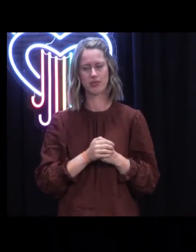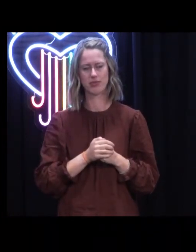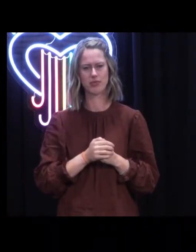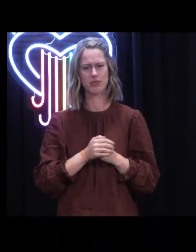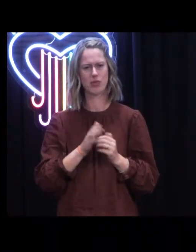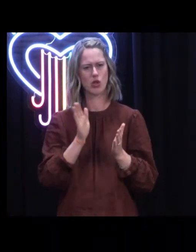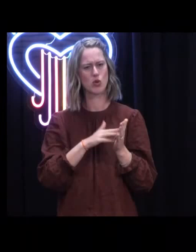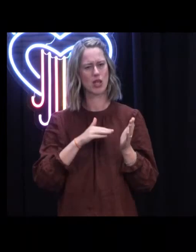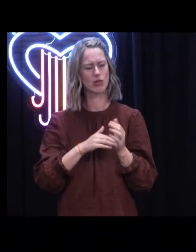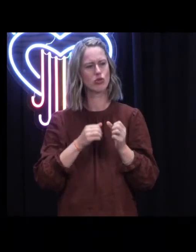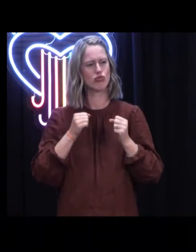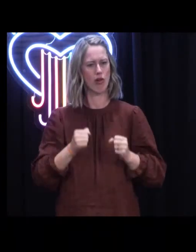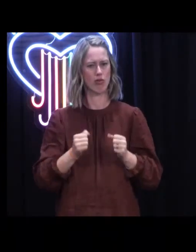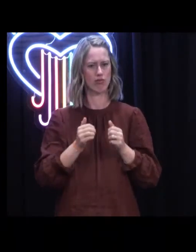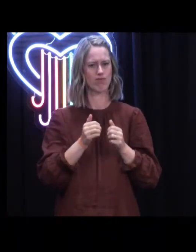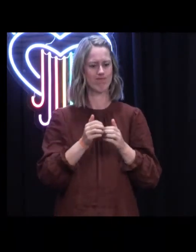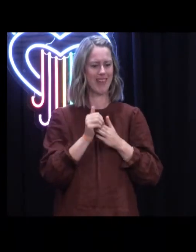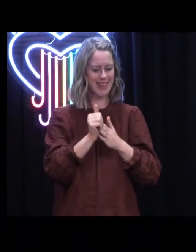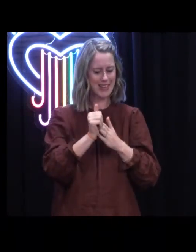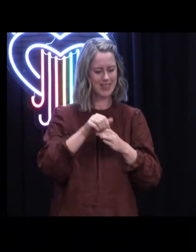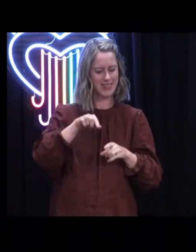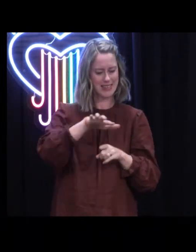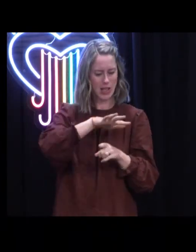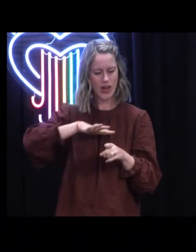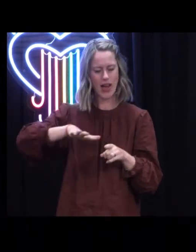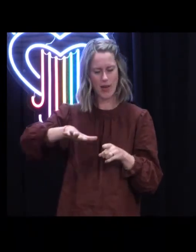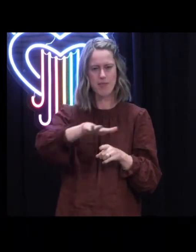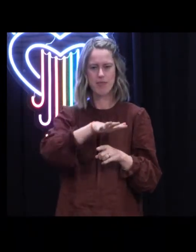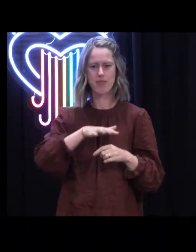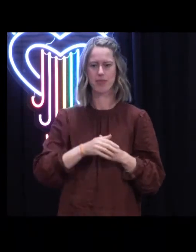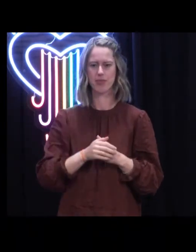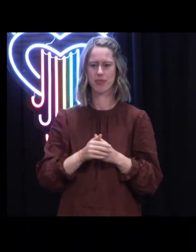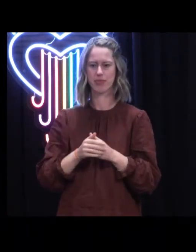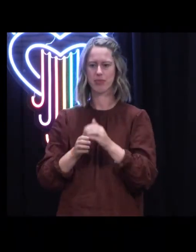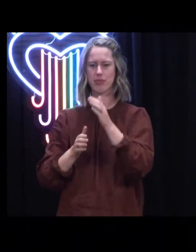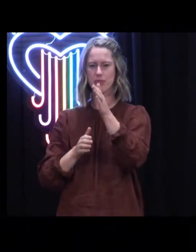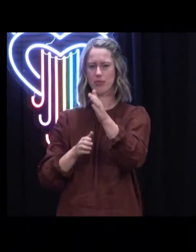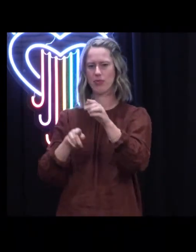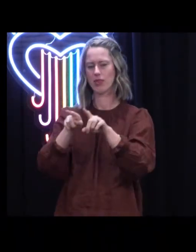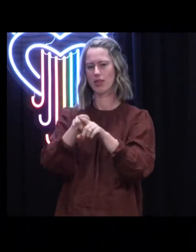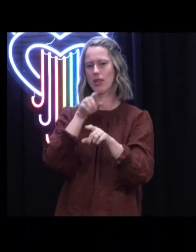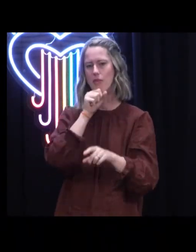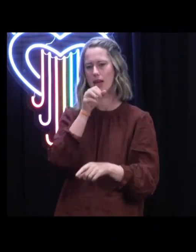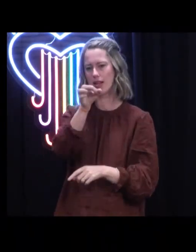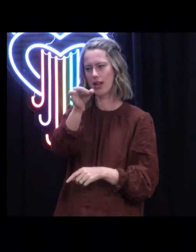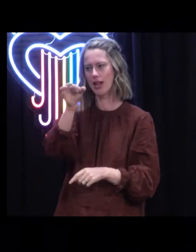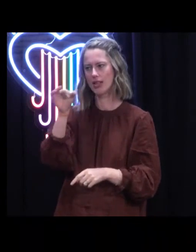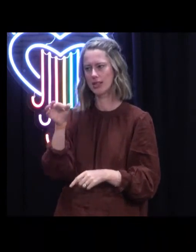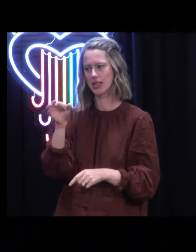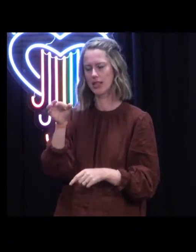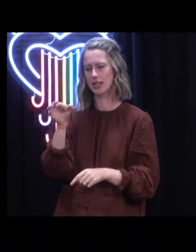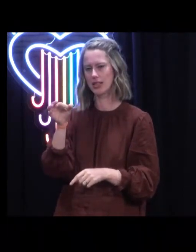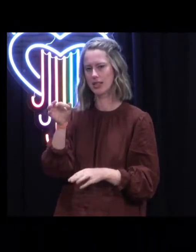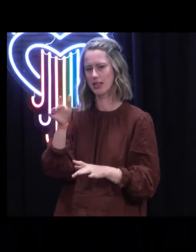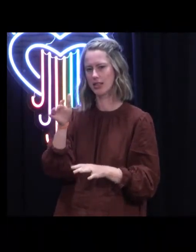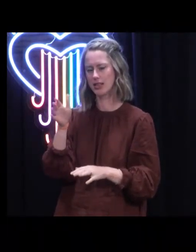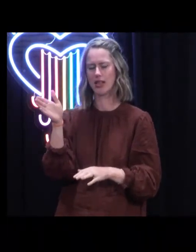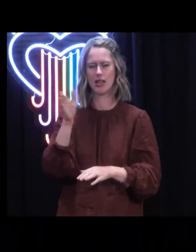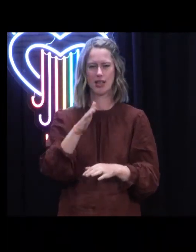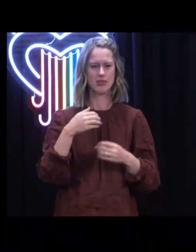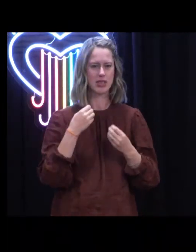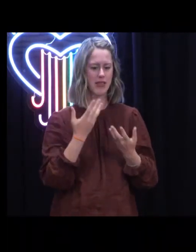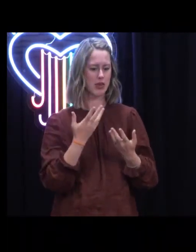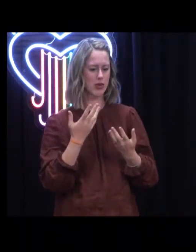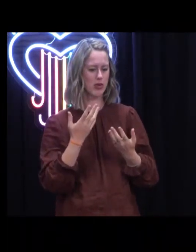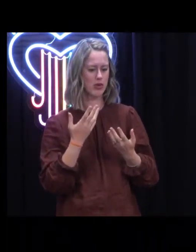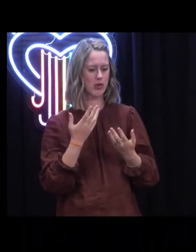our region, and that we very much pull our weight in the region. Does it, on pulling weight though, does it give I think it just really just gives a sense of the perspective